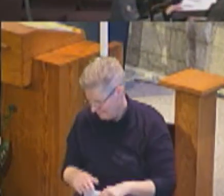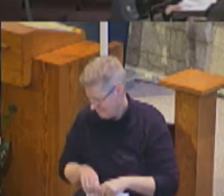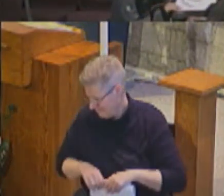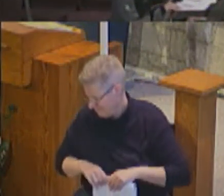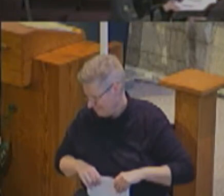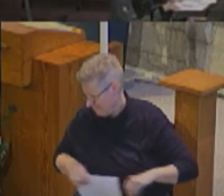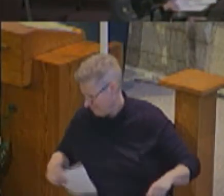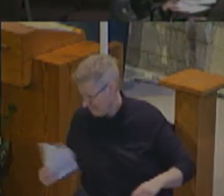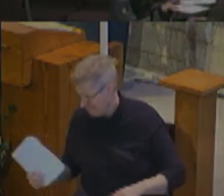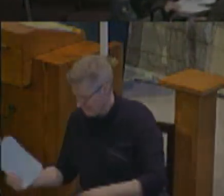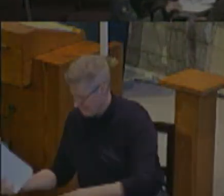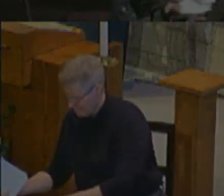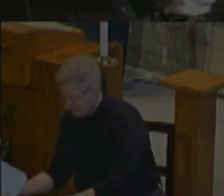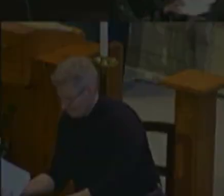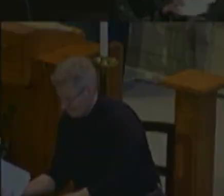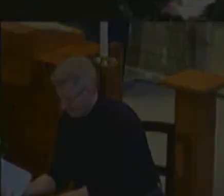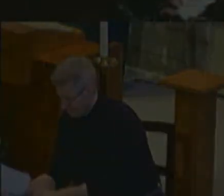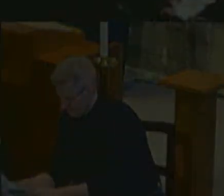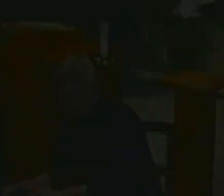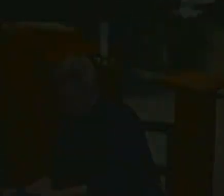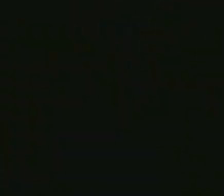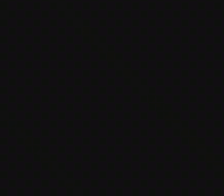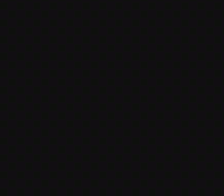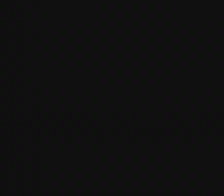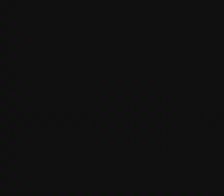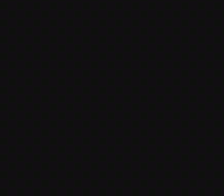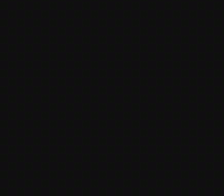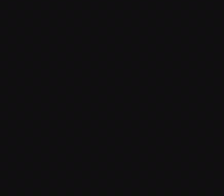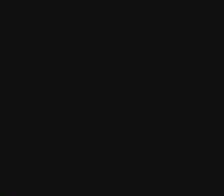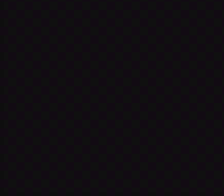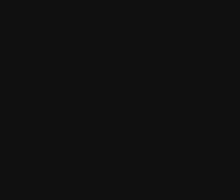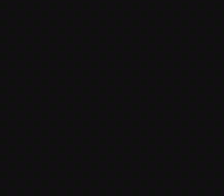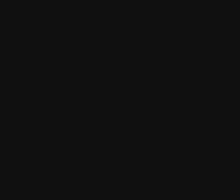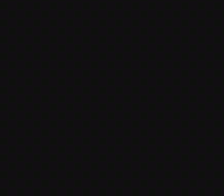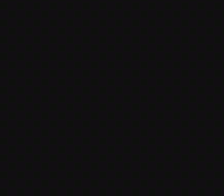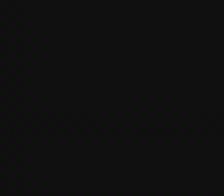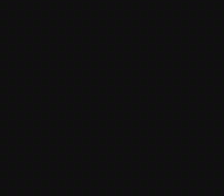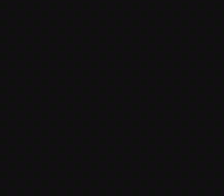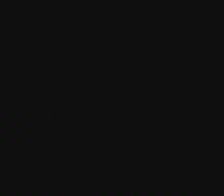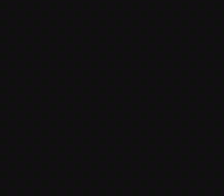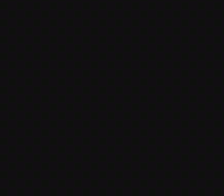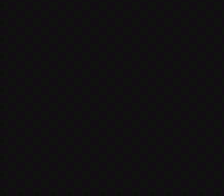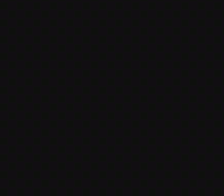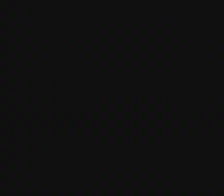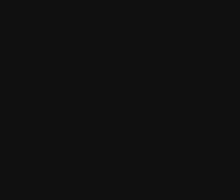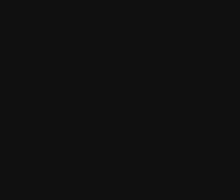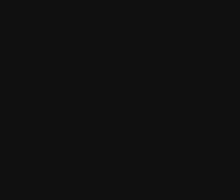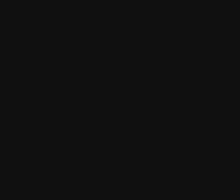Oh.